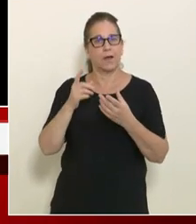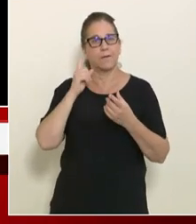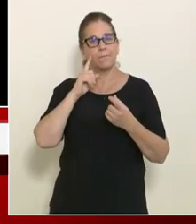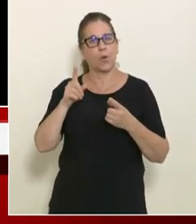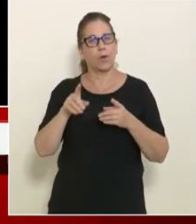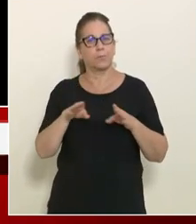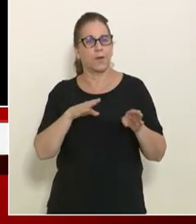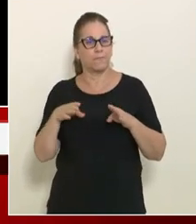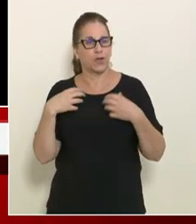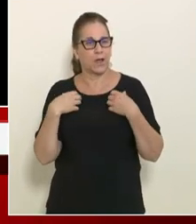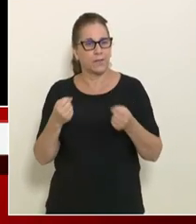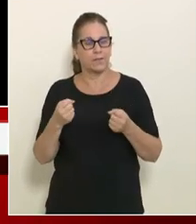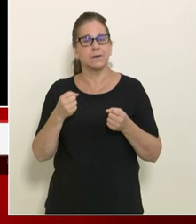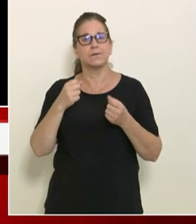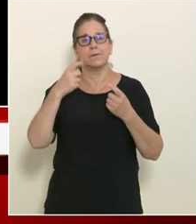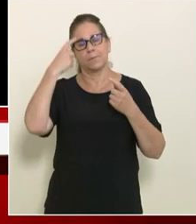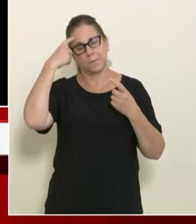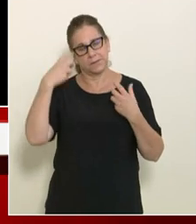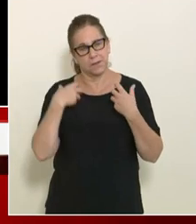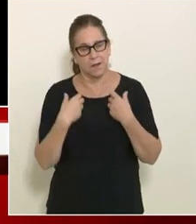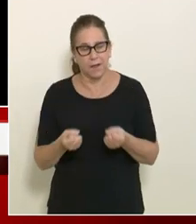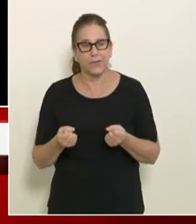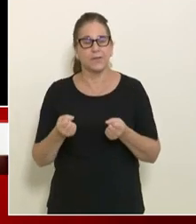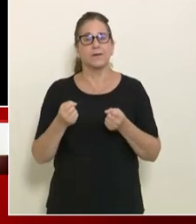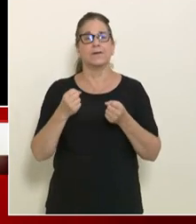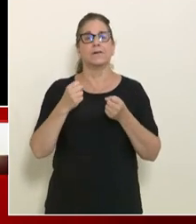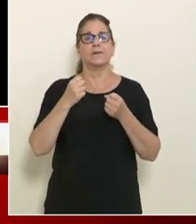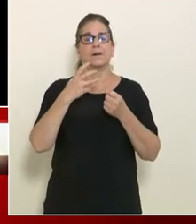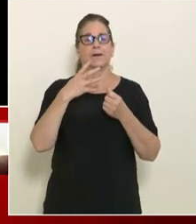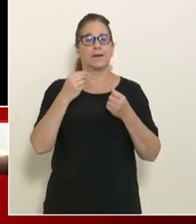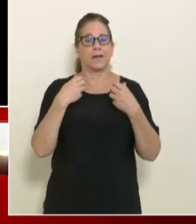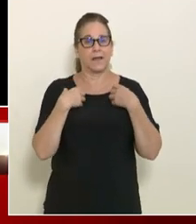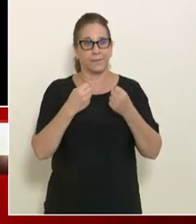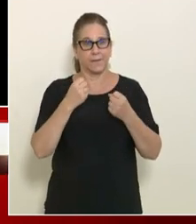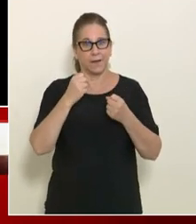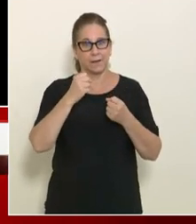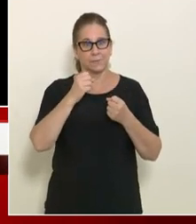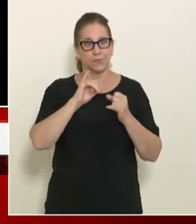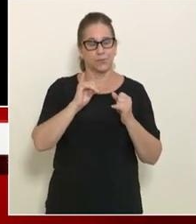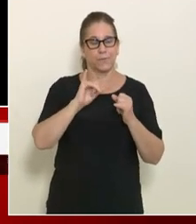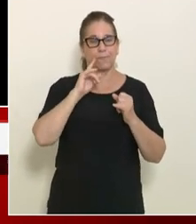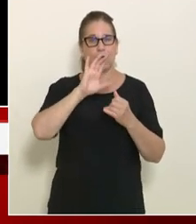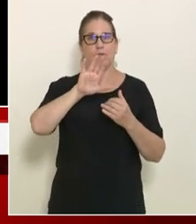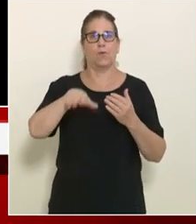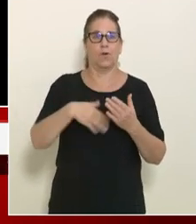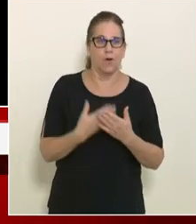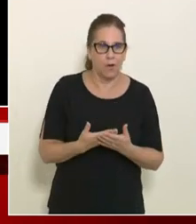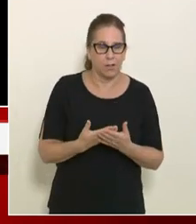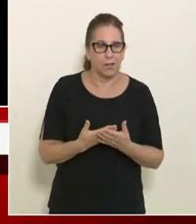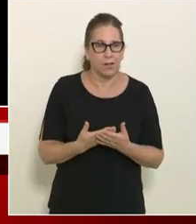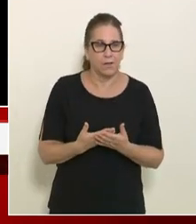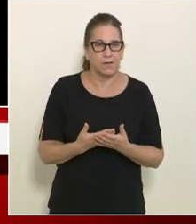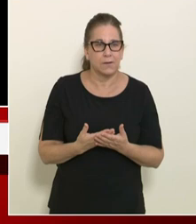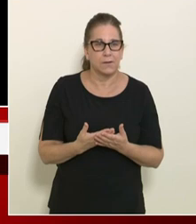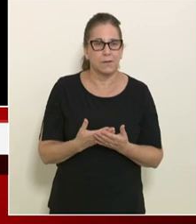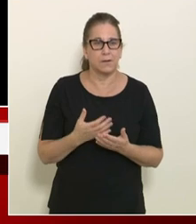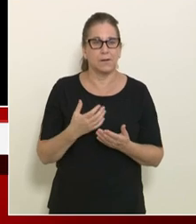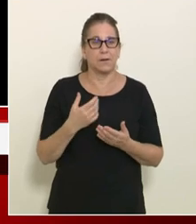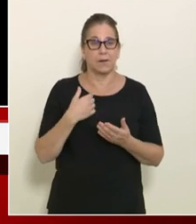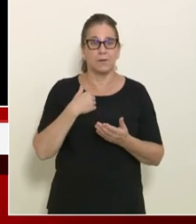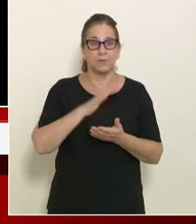this fall, in the virtual environment, we will continue to provide free and reduced price meals to all students who need